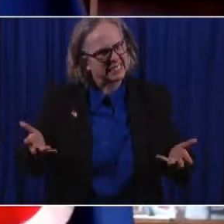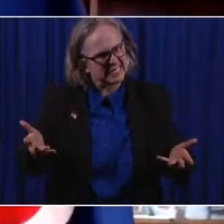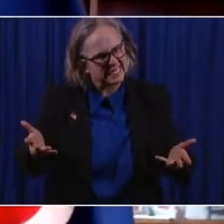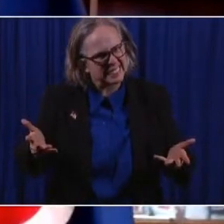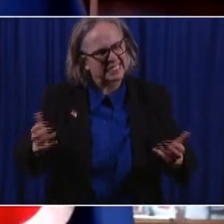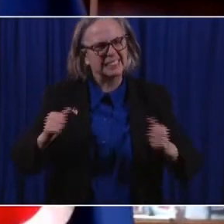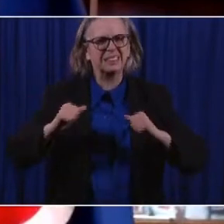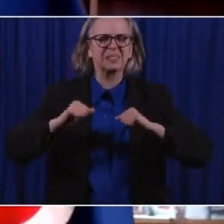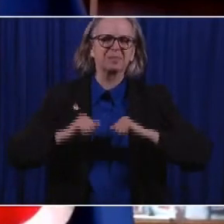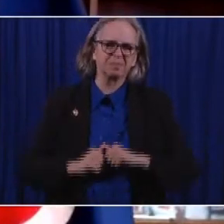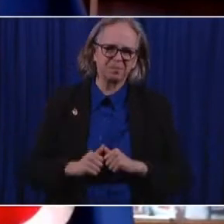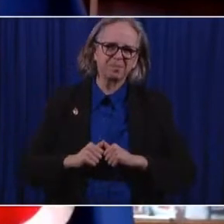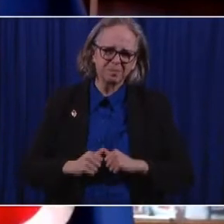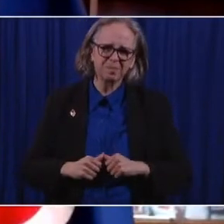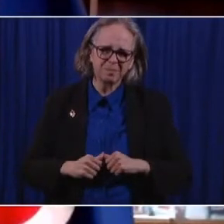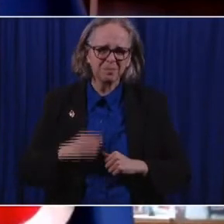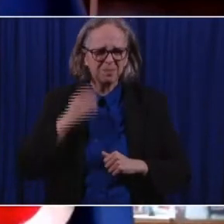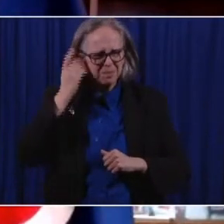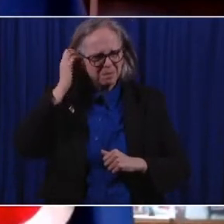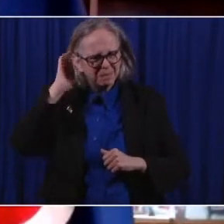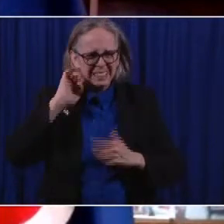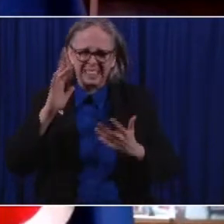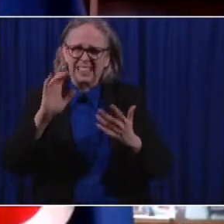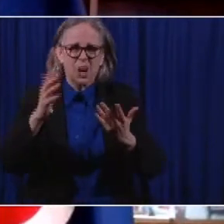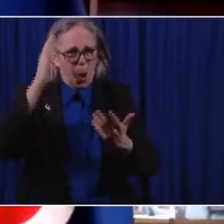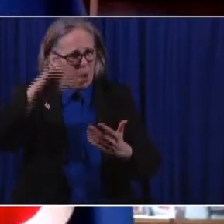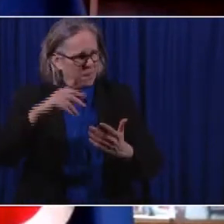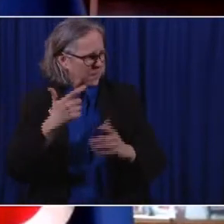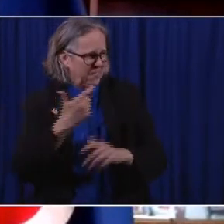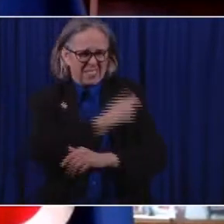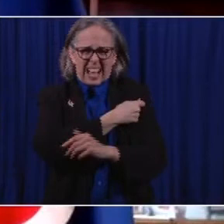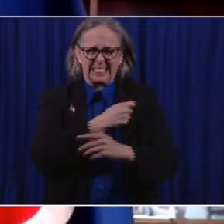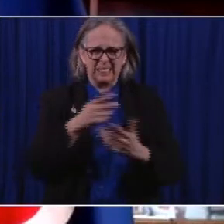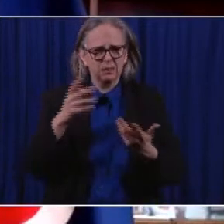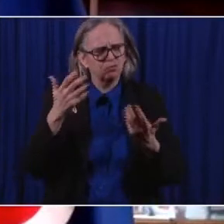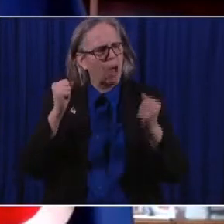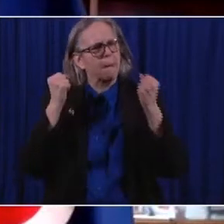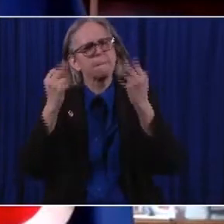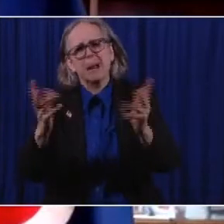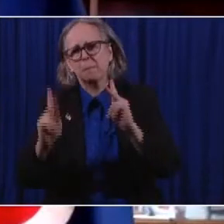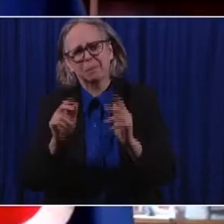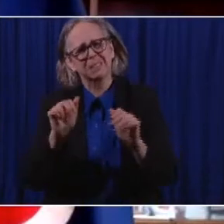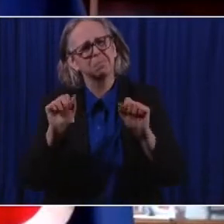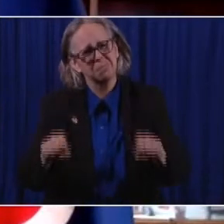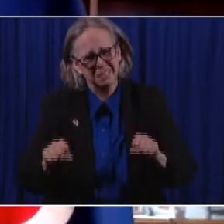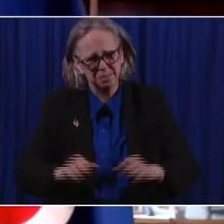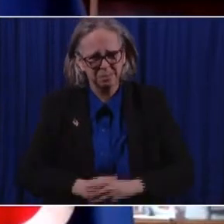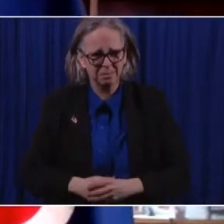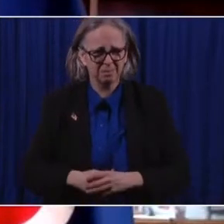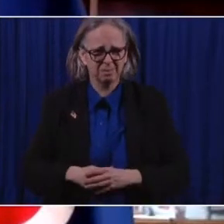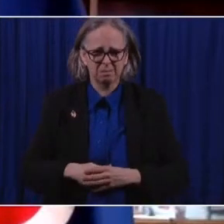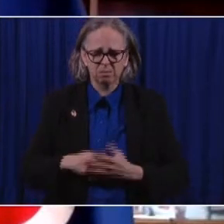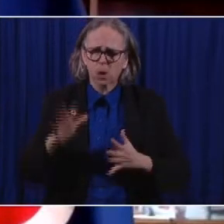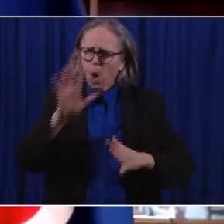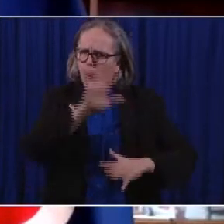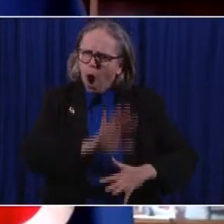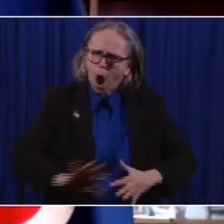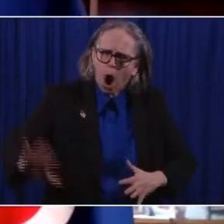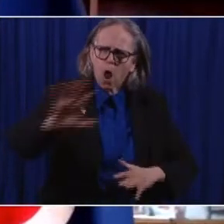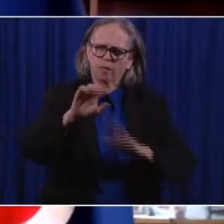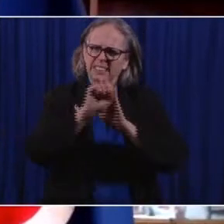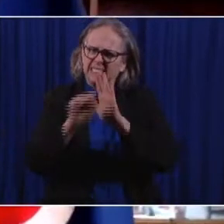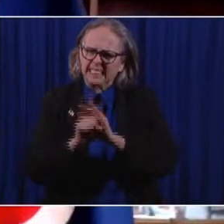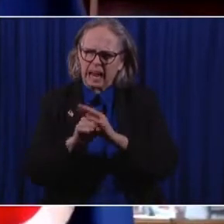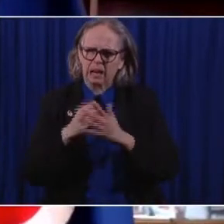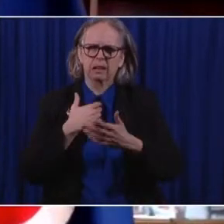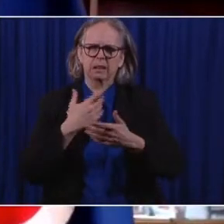arms as fast as they can, that it's geographically distributed so that we're looking at those equity issues. And then